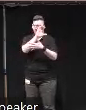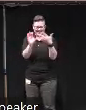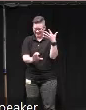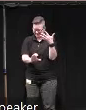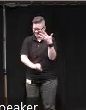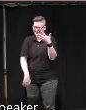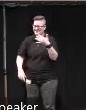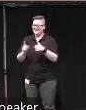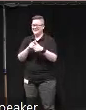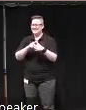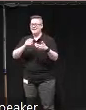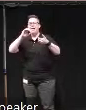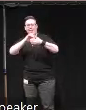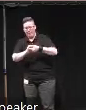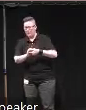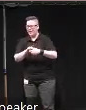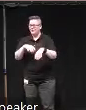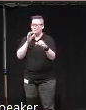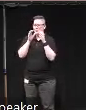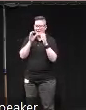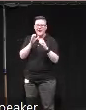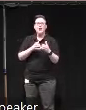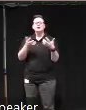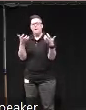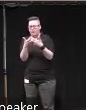complementarity, competence, and compassion.